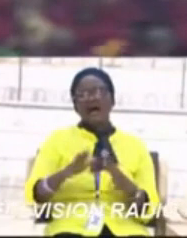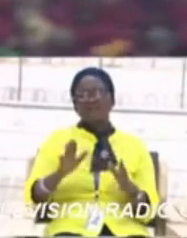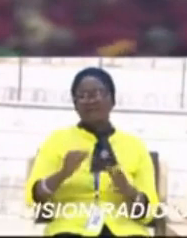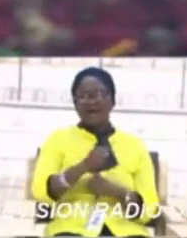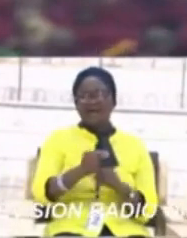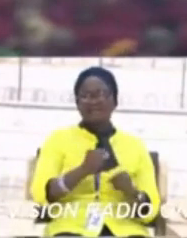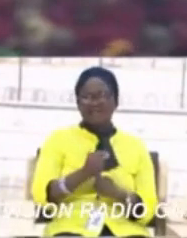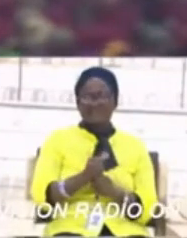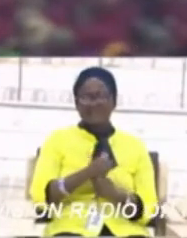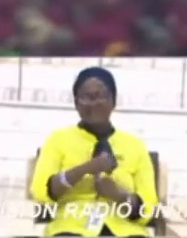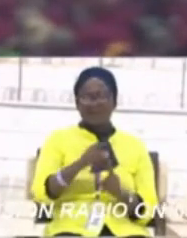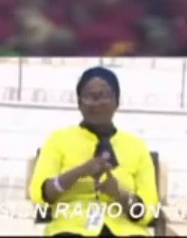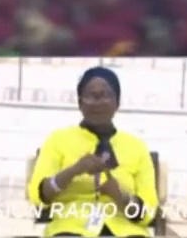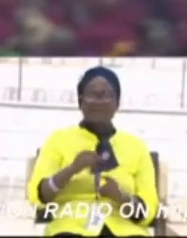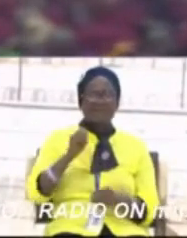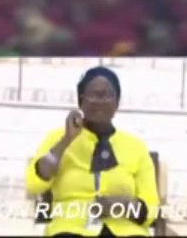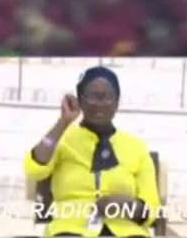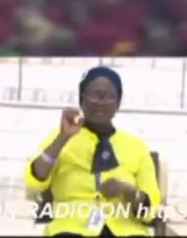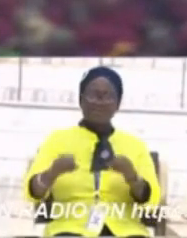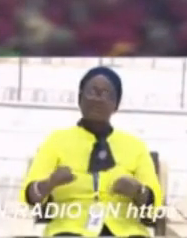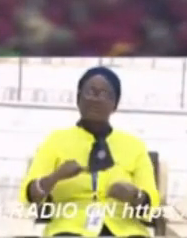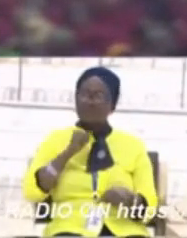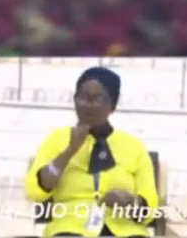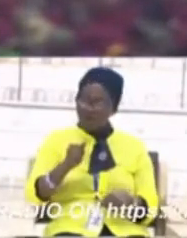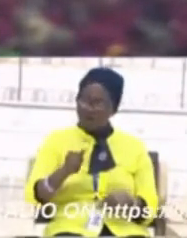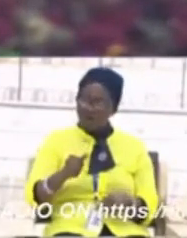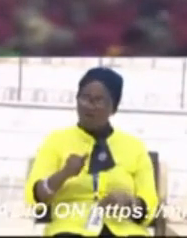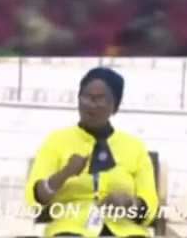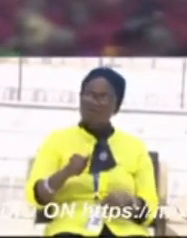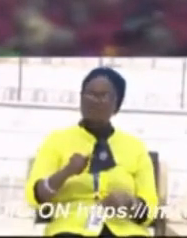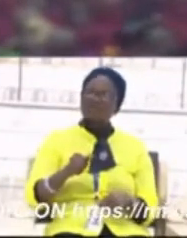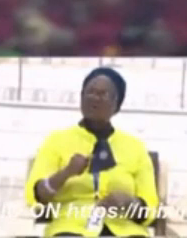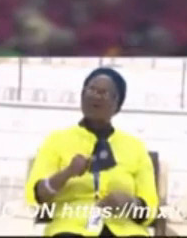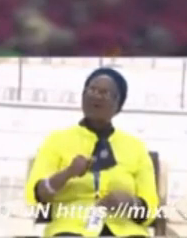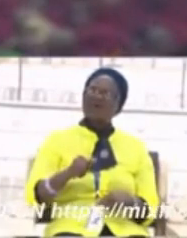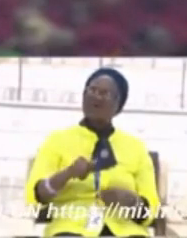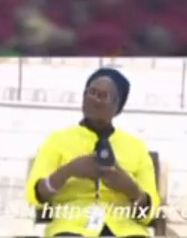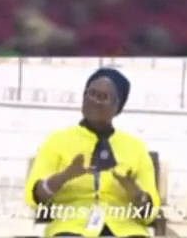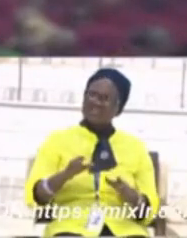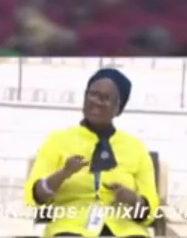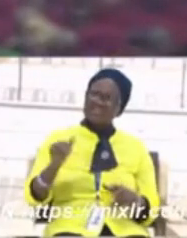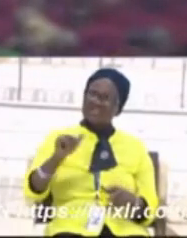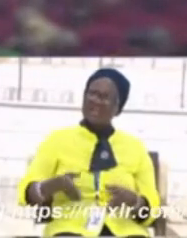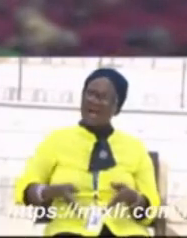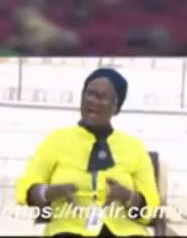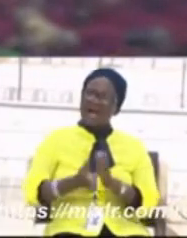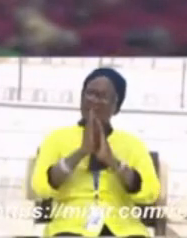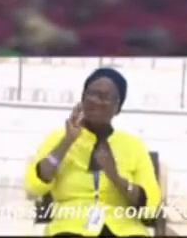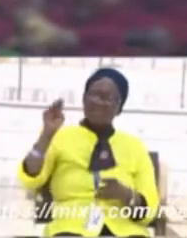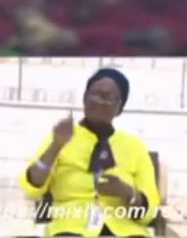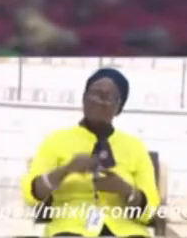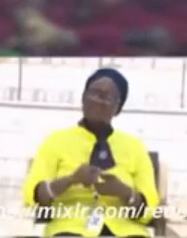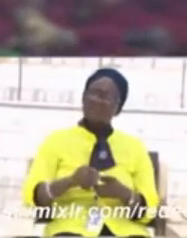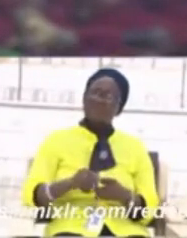when he couldn't go beyond year one, they asked him to withdraw. So he